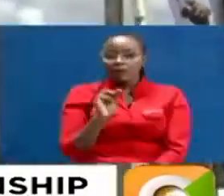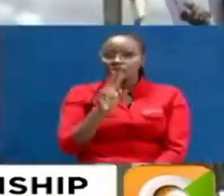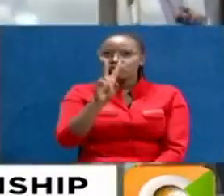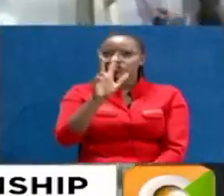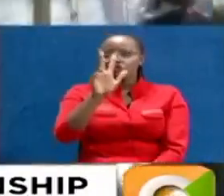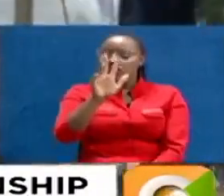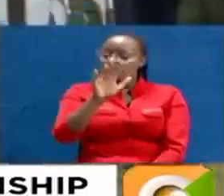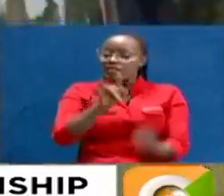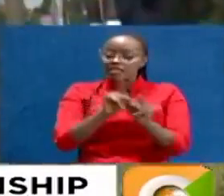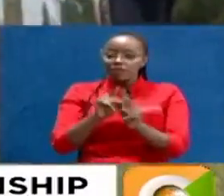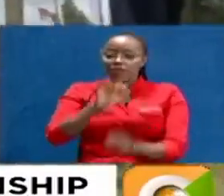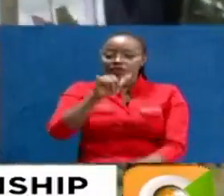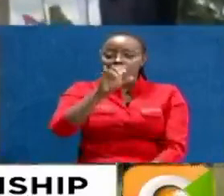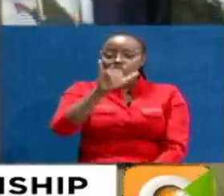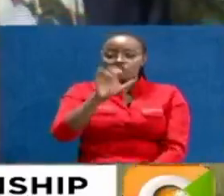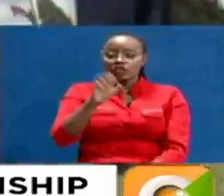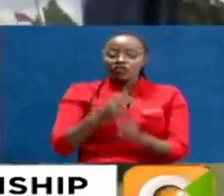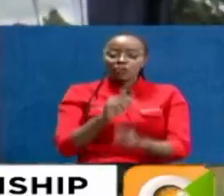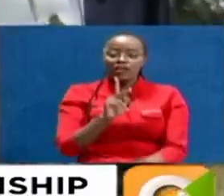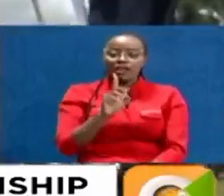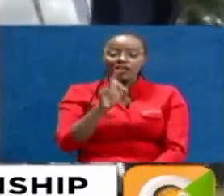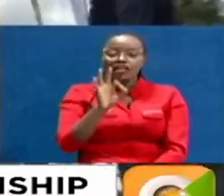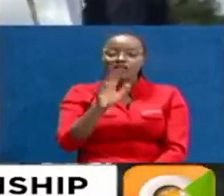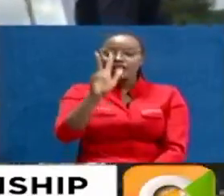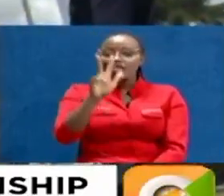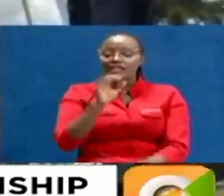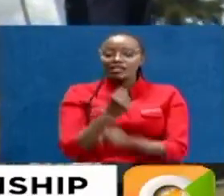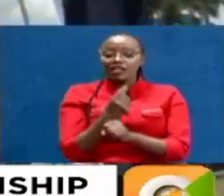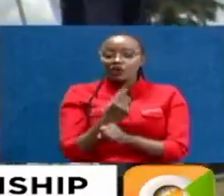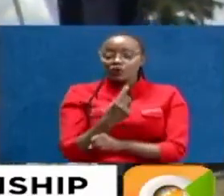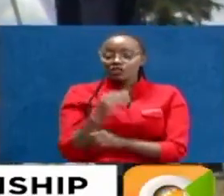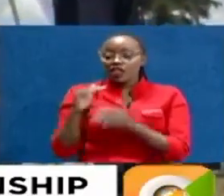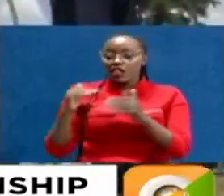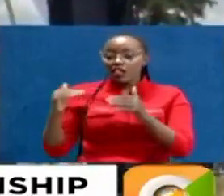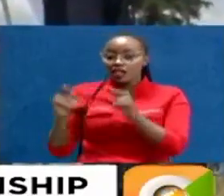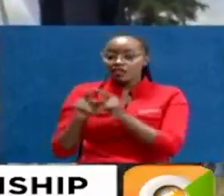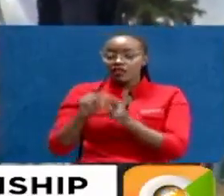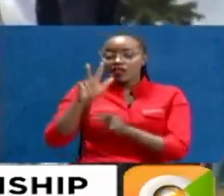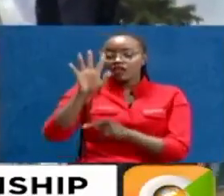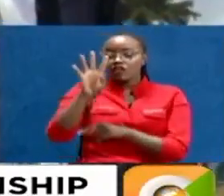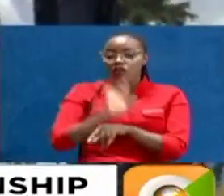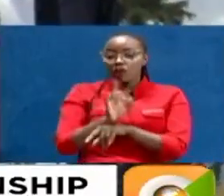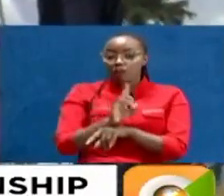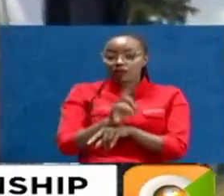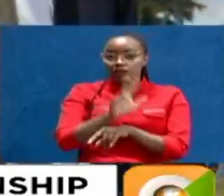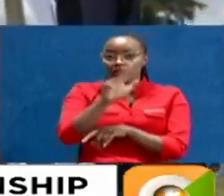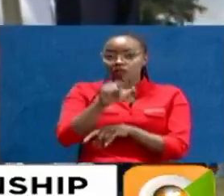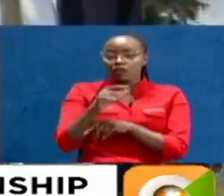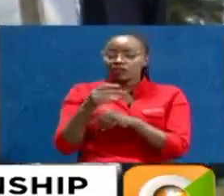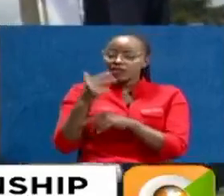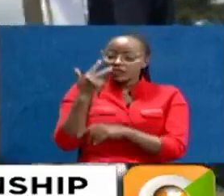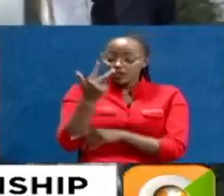25.6 seconds. Joyce Chebleting from KDF was 3 seconds behind in second place in a time of 34 minutes, 28.8